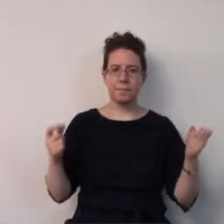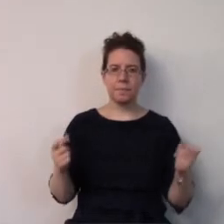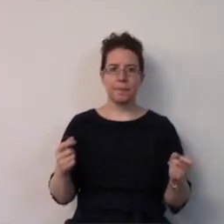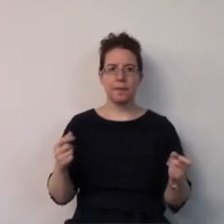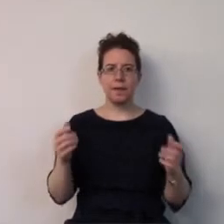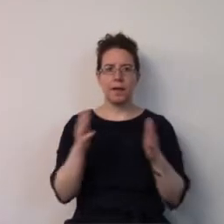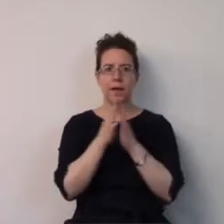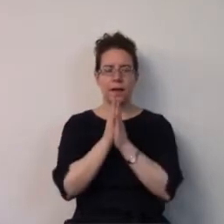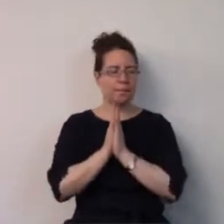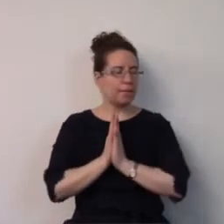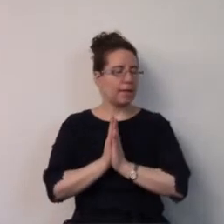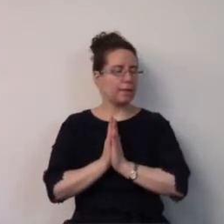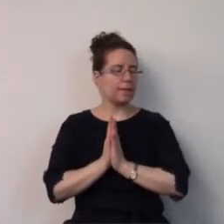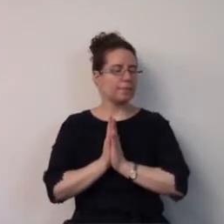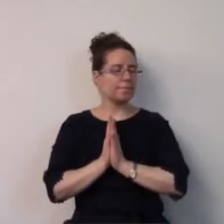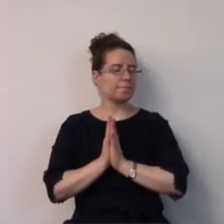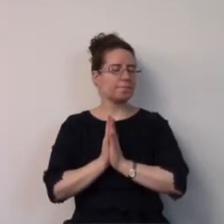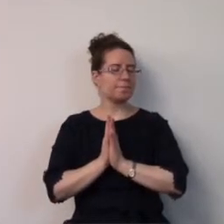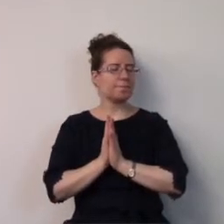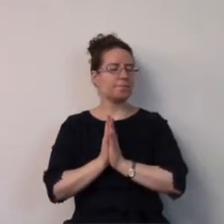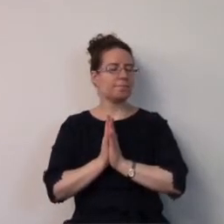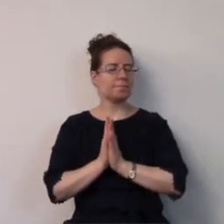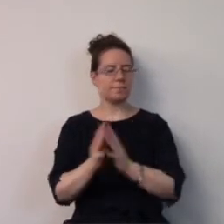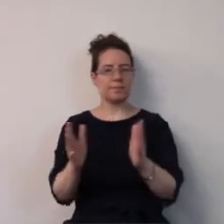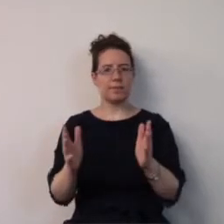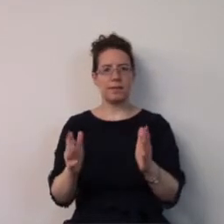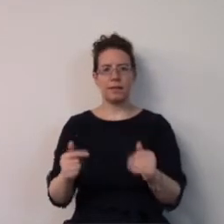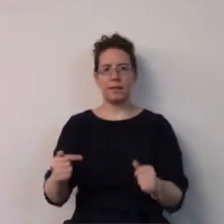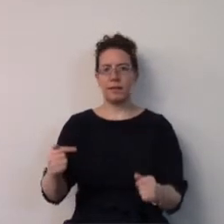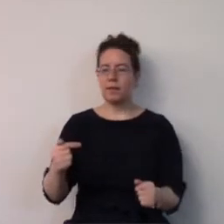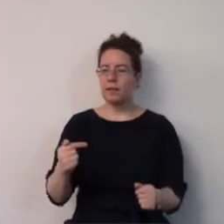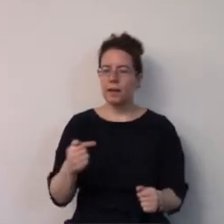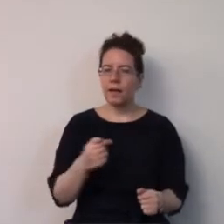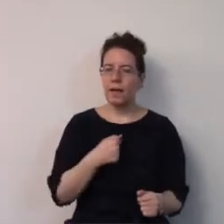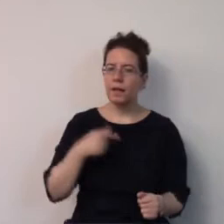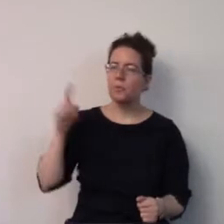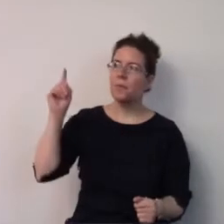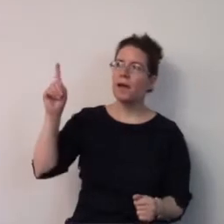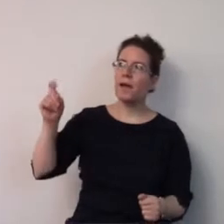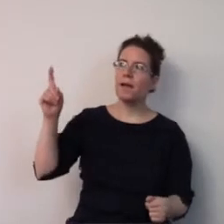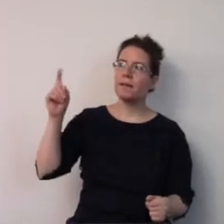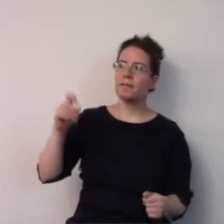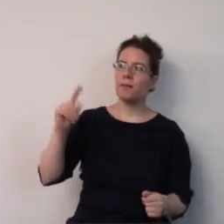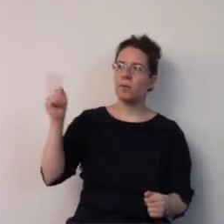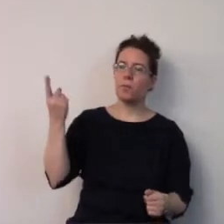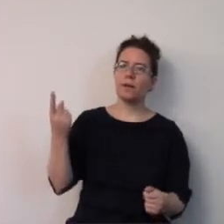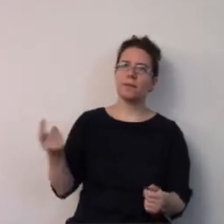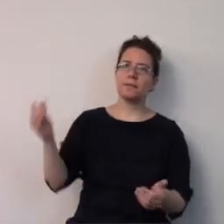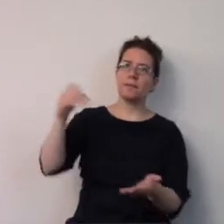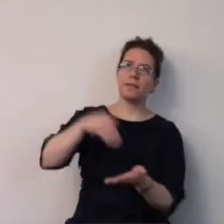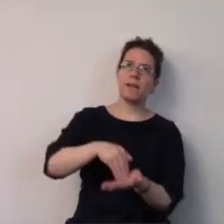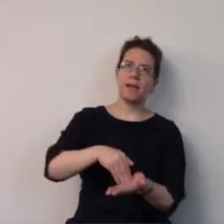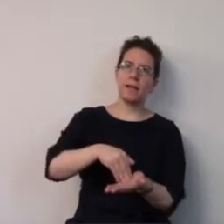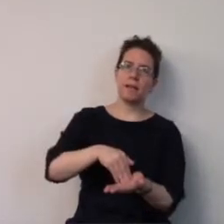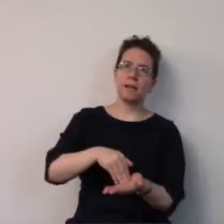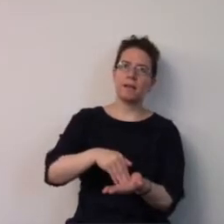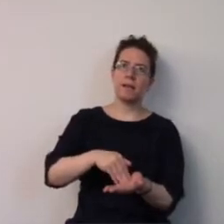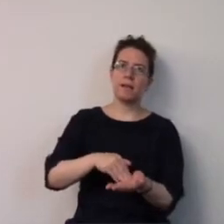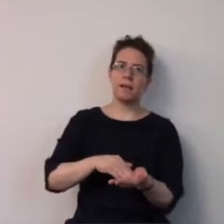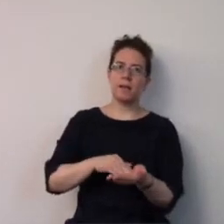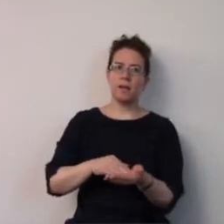Jesus. Yes, Lord. Jesus. Lord, Spirit, set us